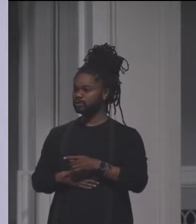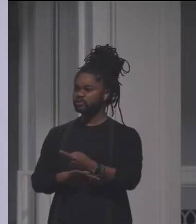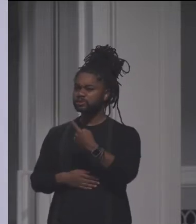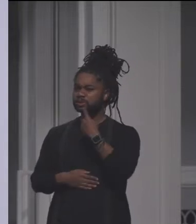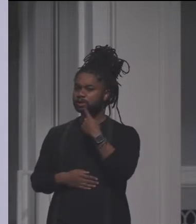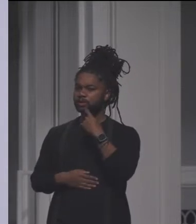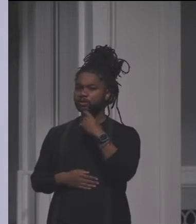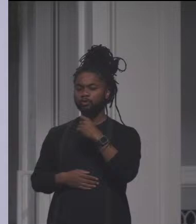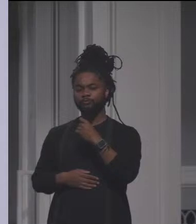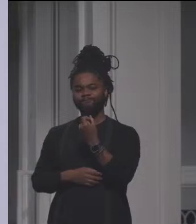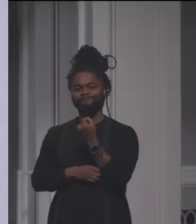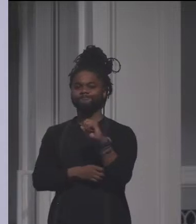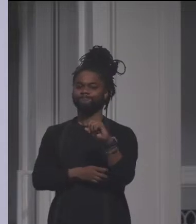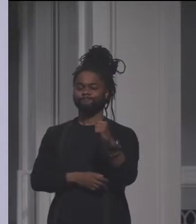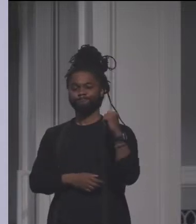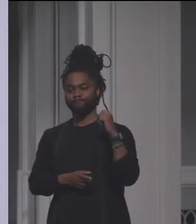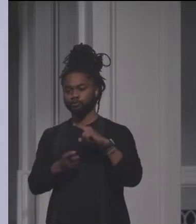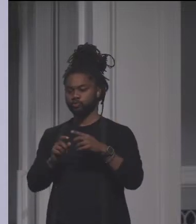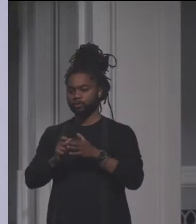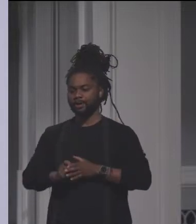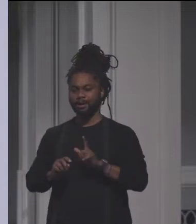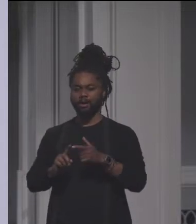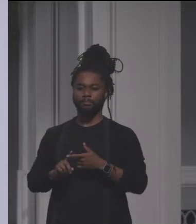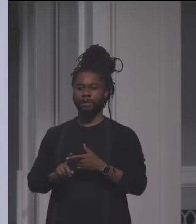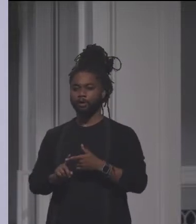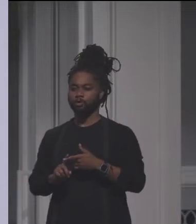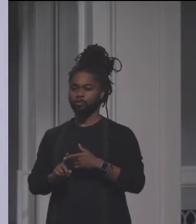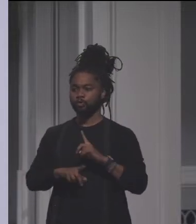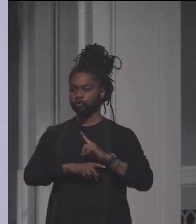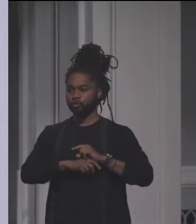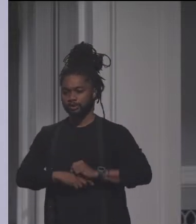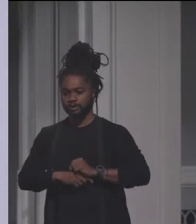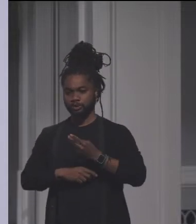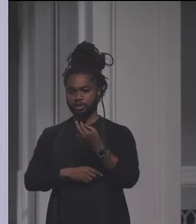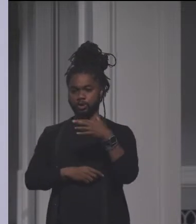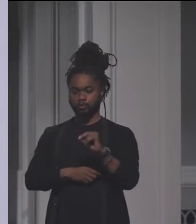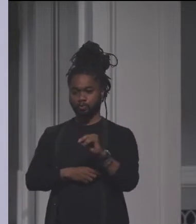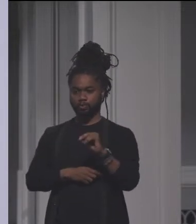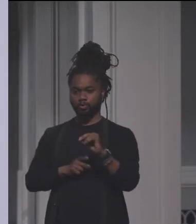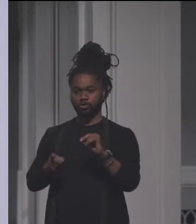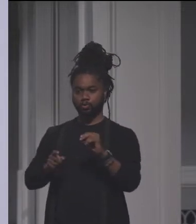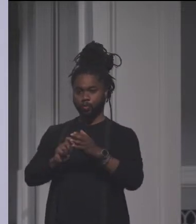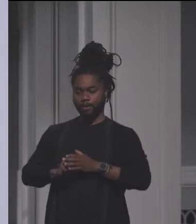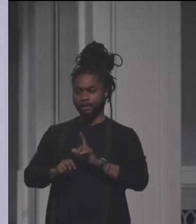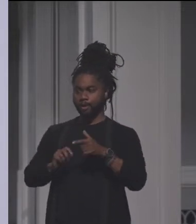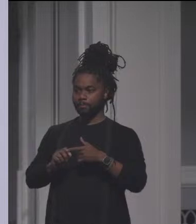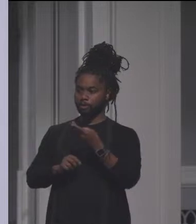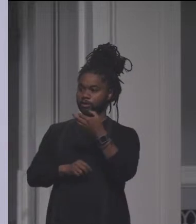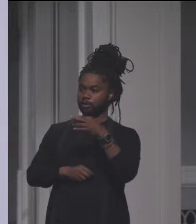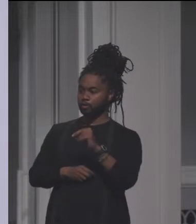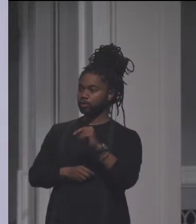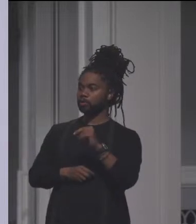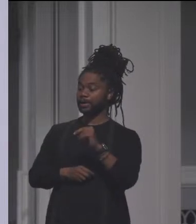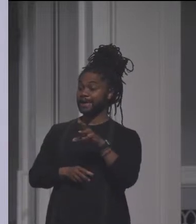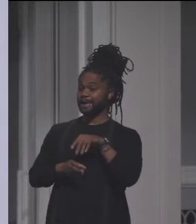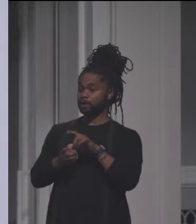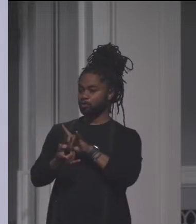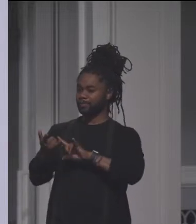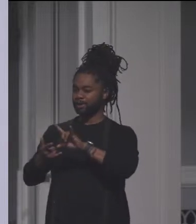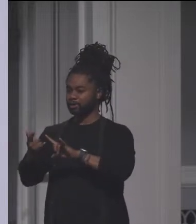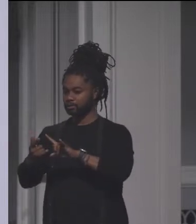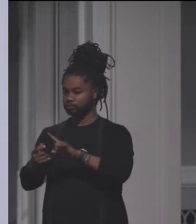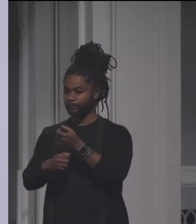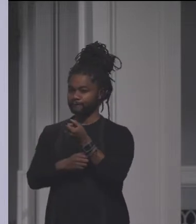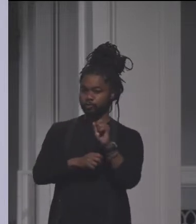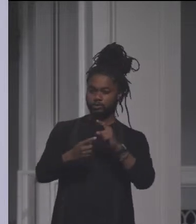to write about the traditional individualistic hero, even as you write in the heroic and epic and romance genre.